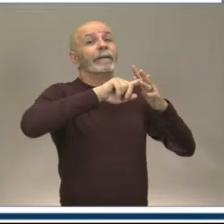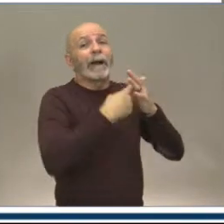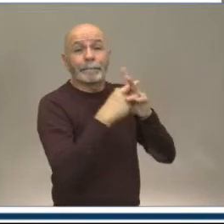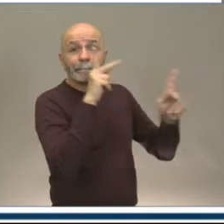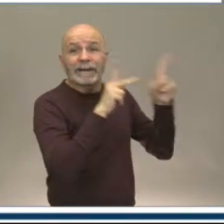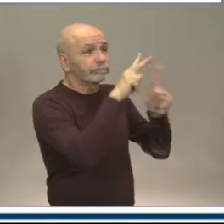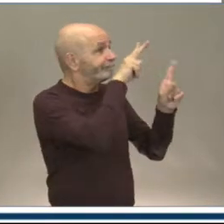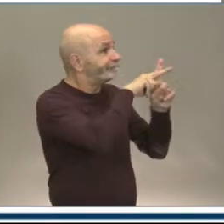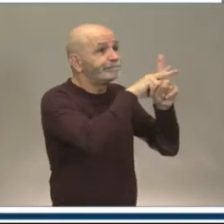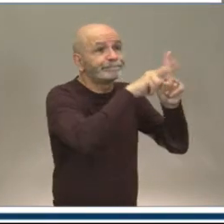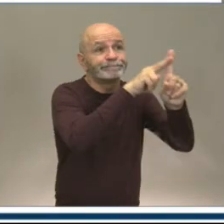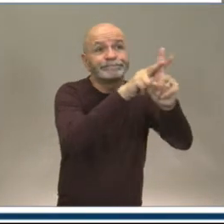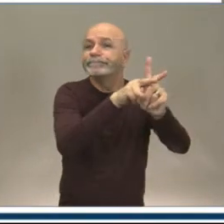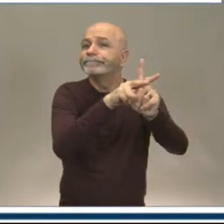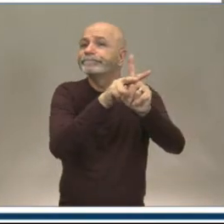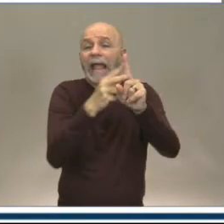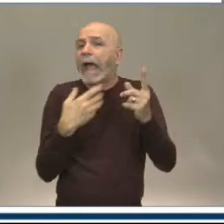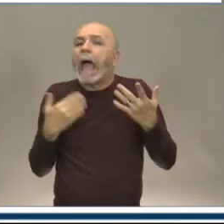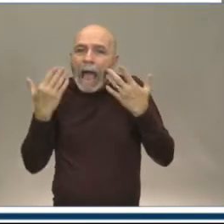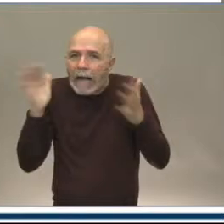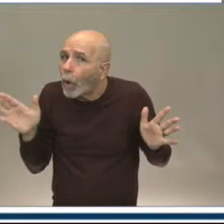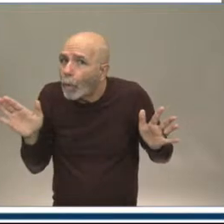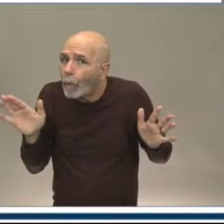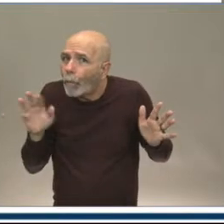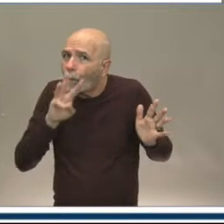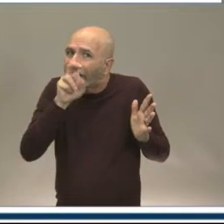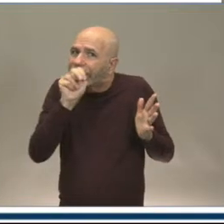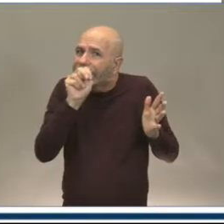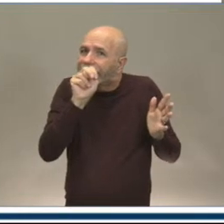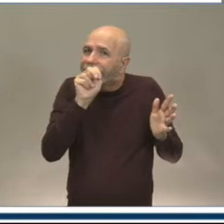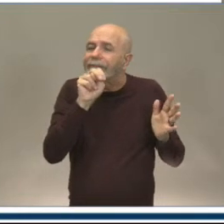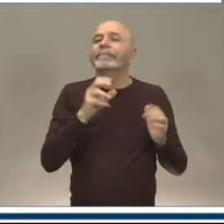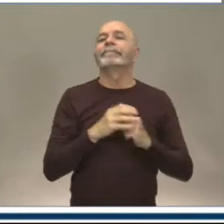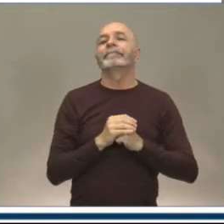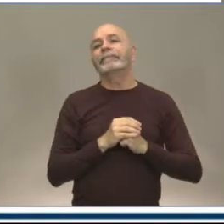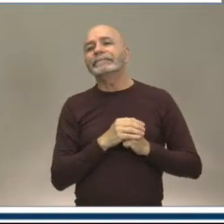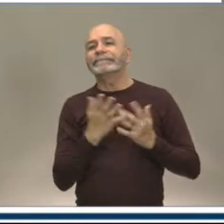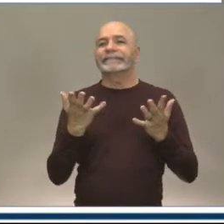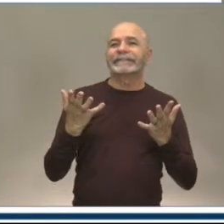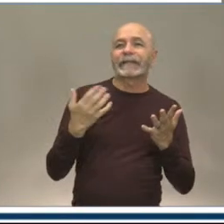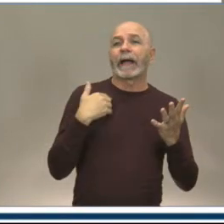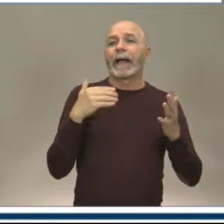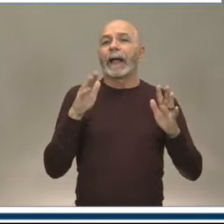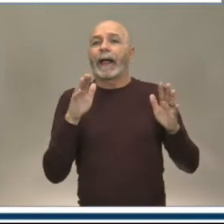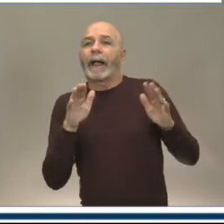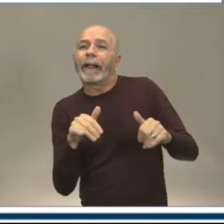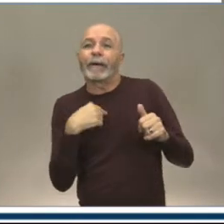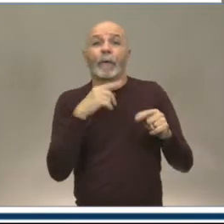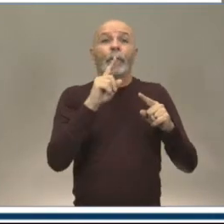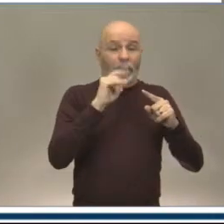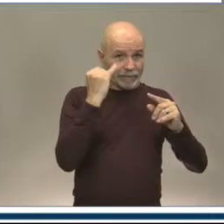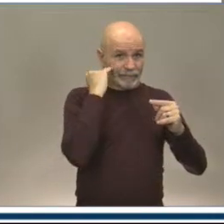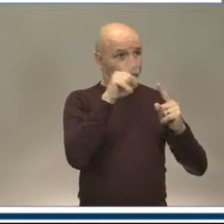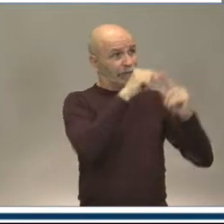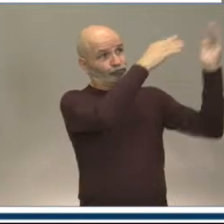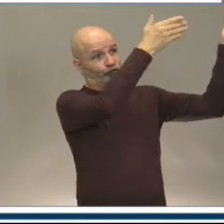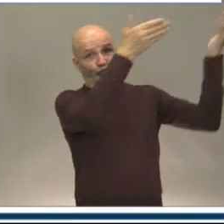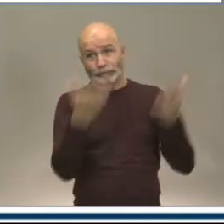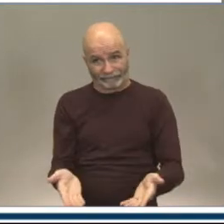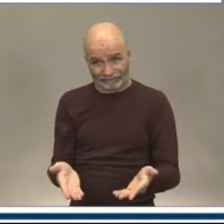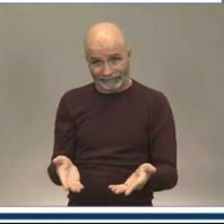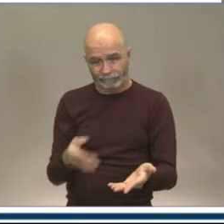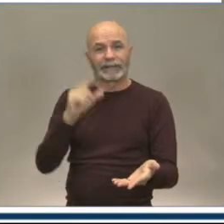making appointments because we don't have a definitive date and time yet for delivery of vaccine. Once we know